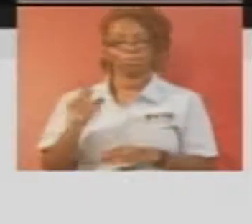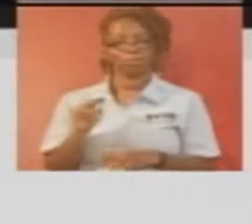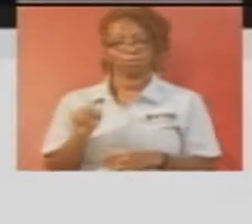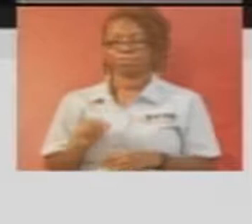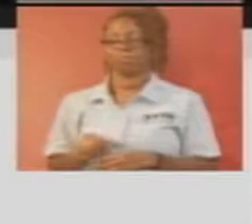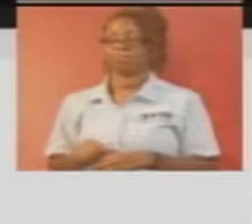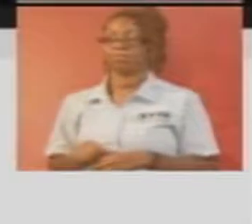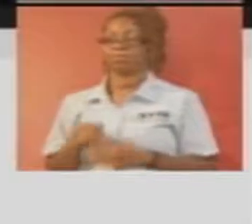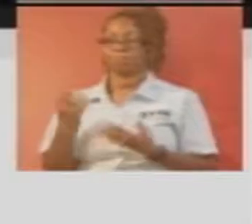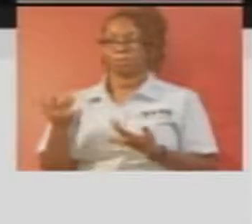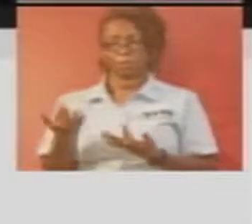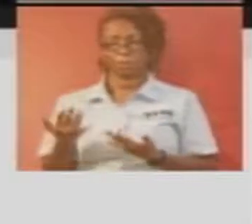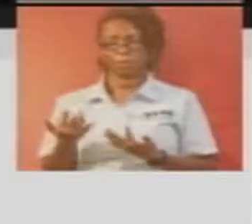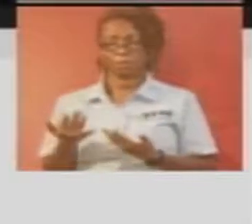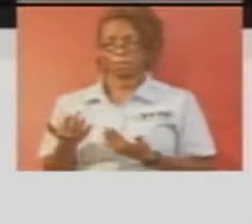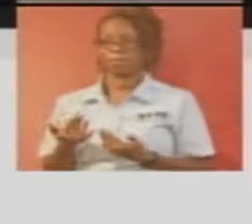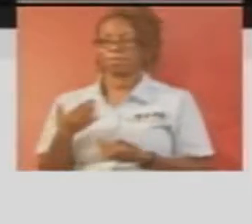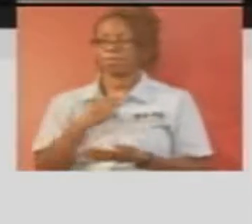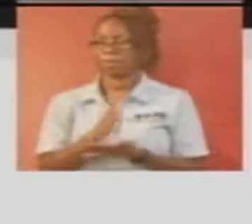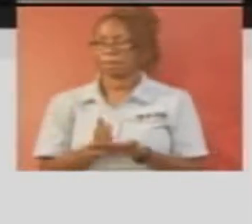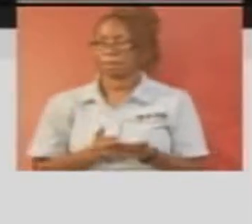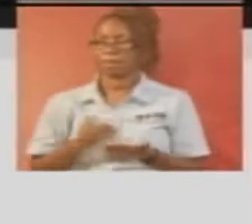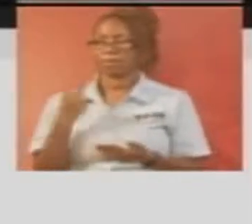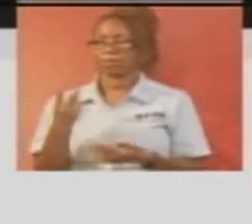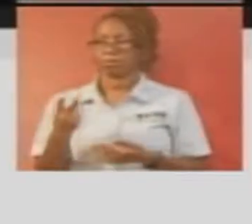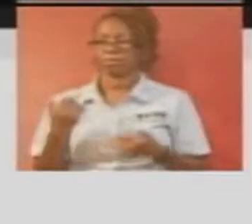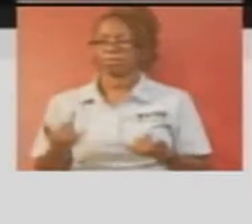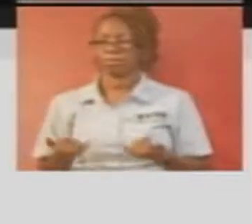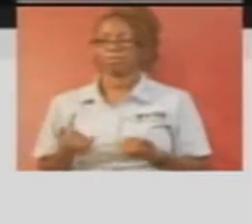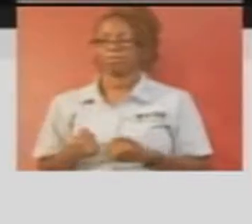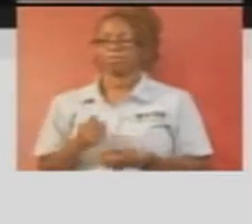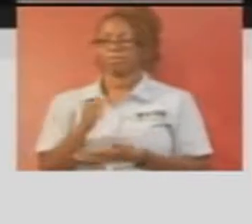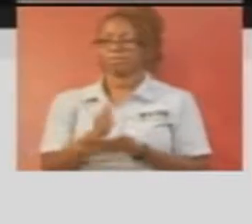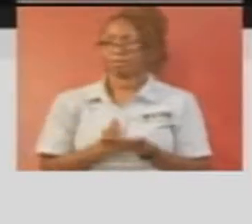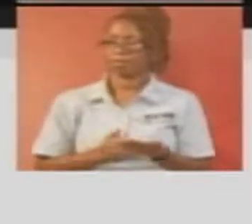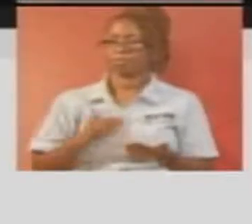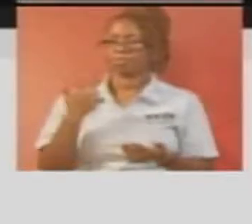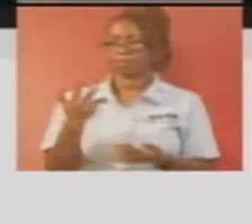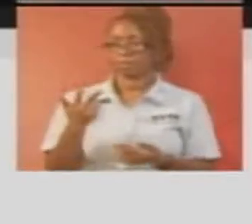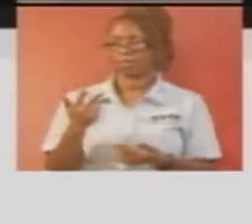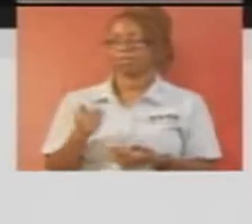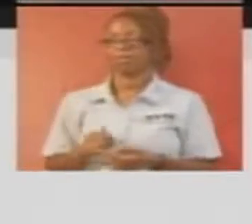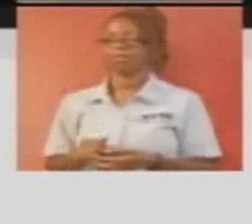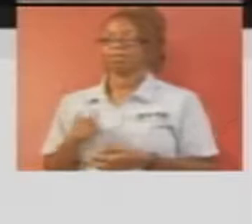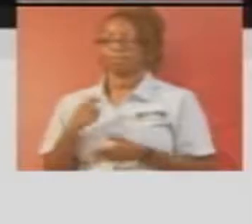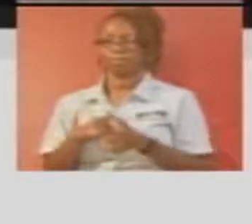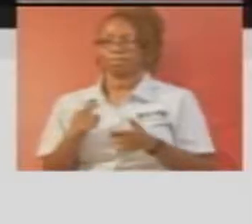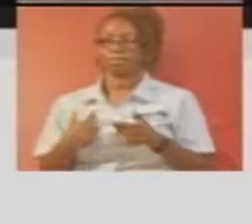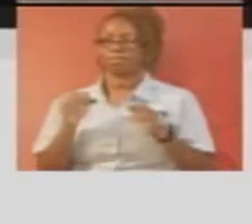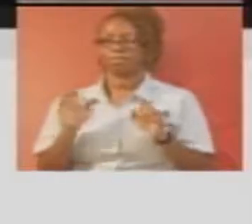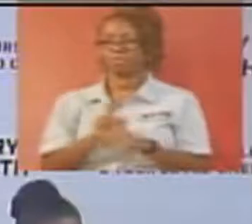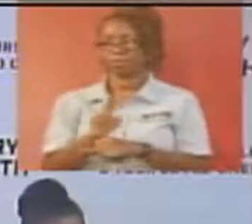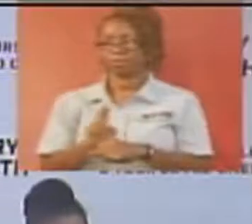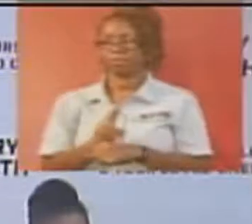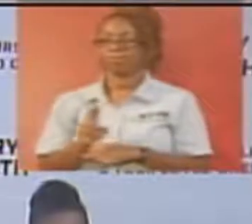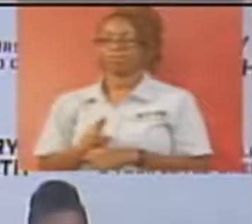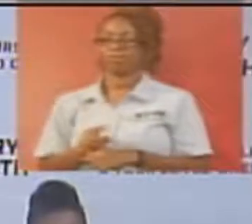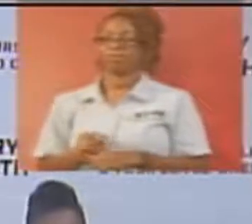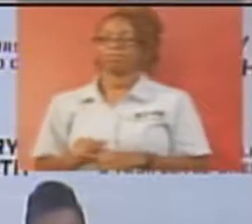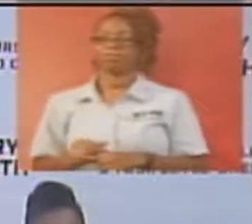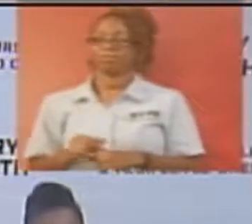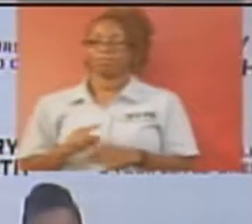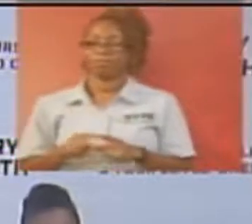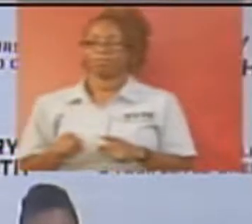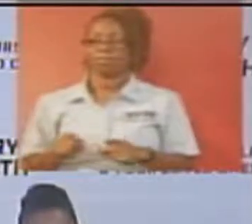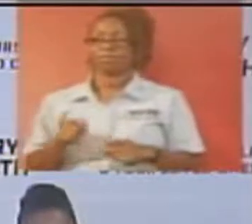significant side effects in the tens of thousands of people in the trials, and they do appear to be giving good protection. Thank you. Thank